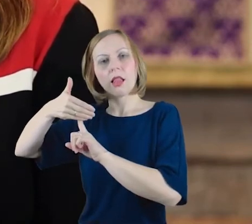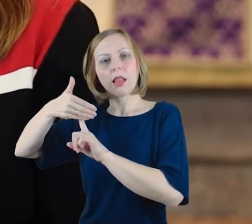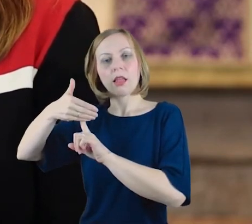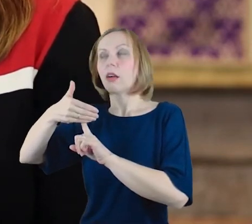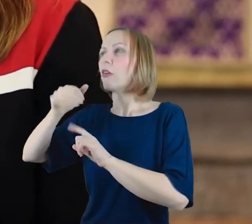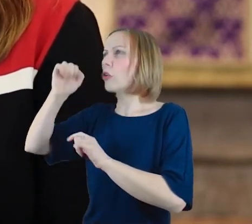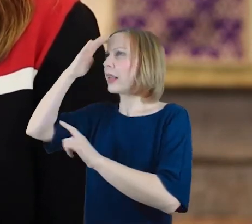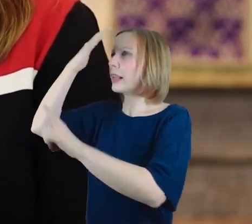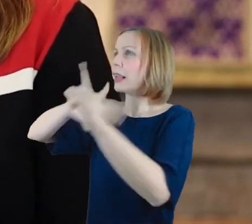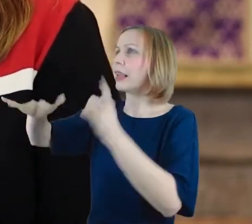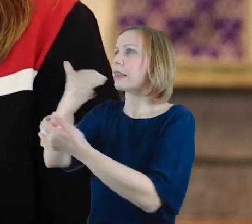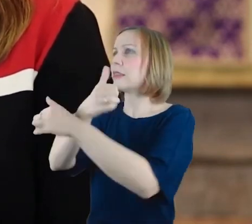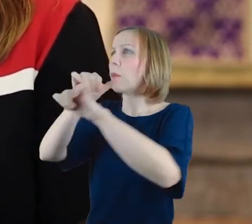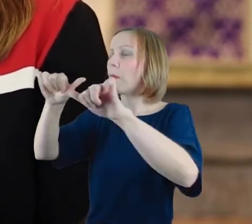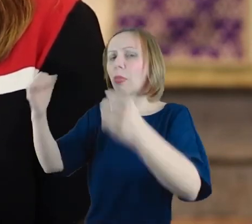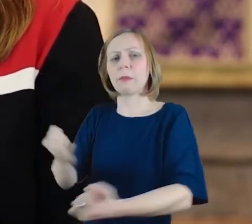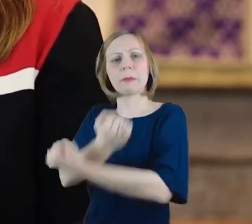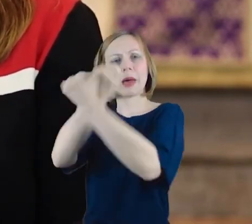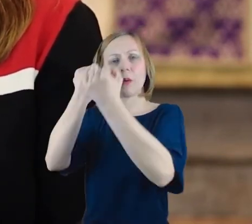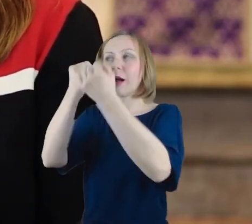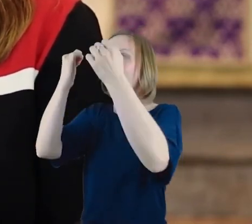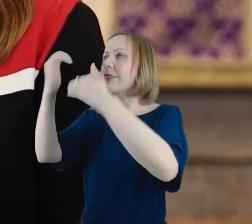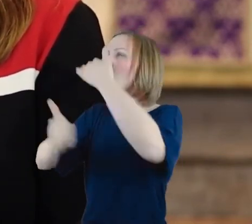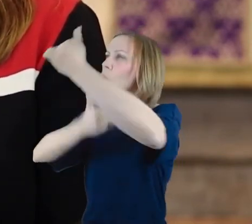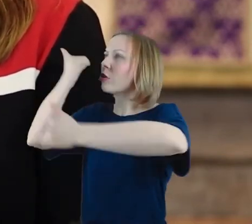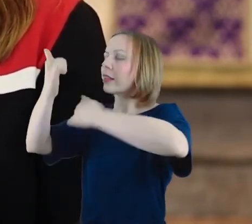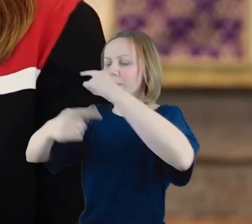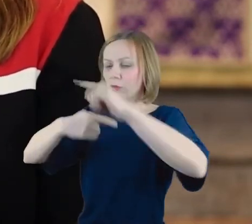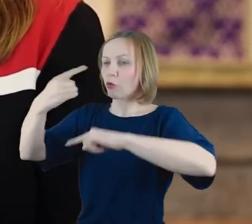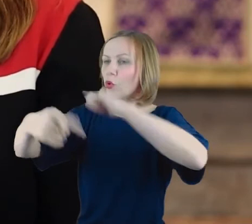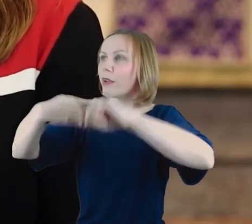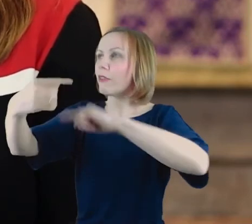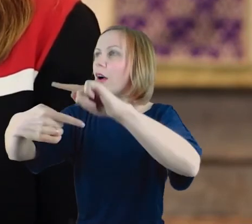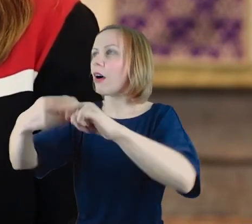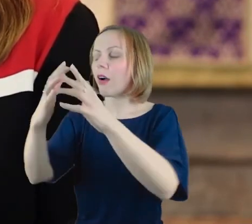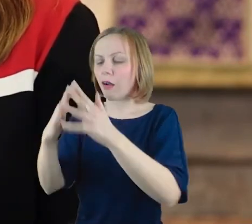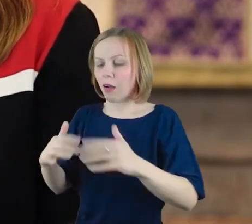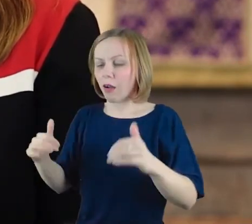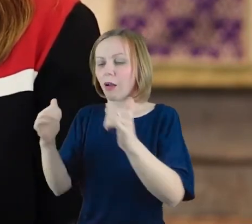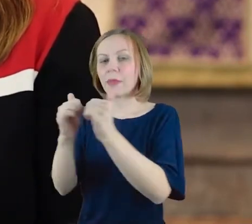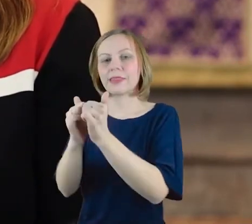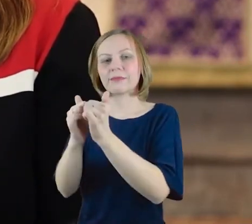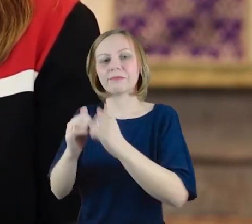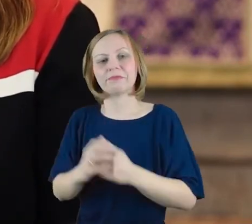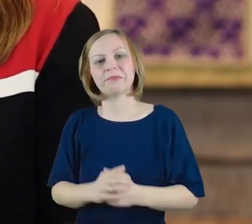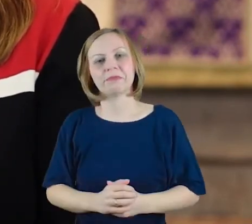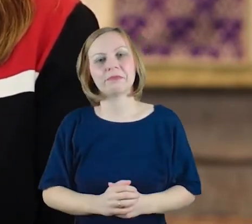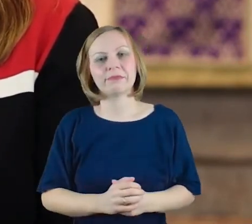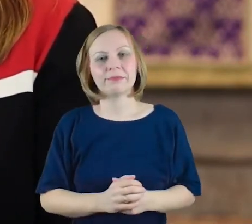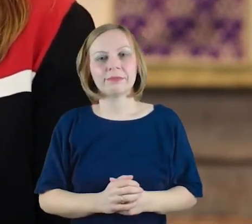evil. For thine is the kingdom, the power and the glory, now and forever. Amen.